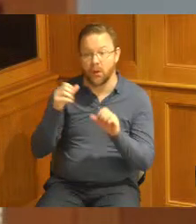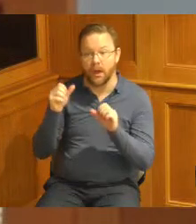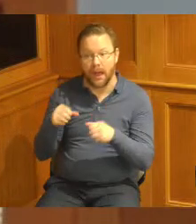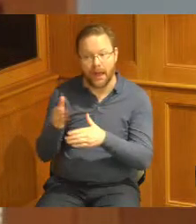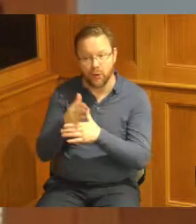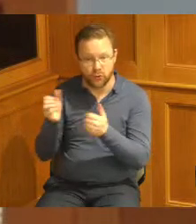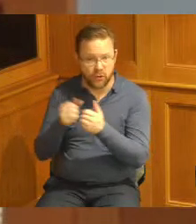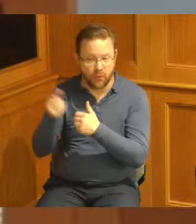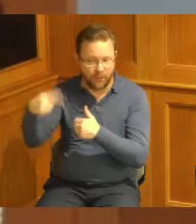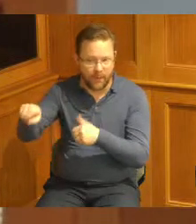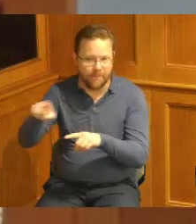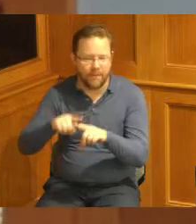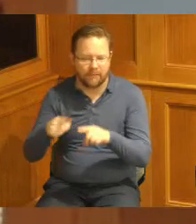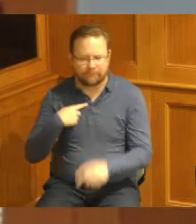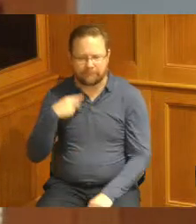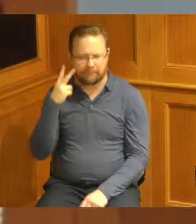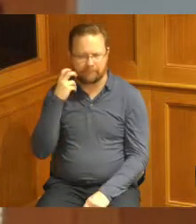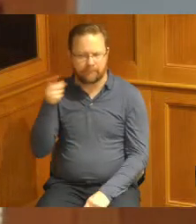that with the company. And